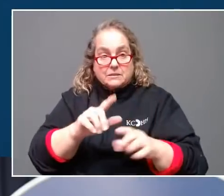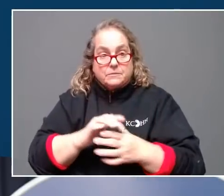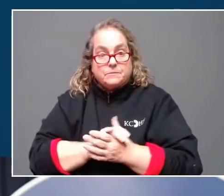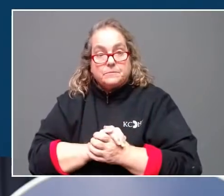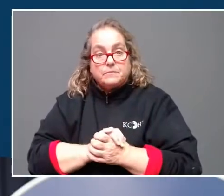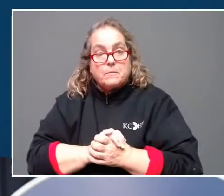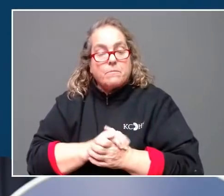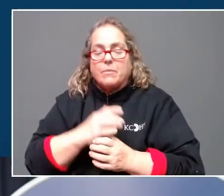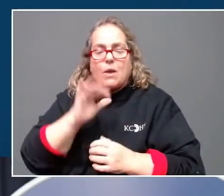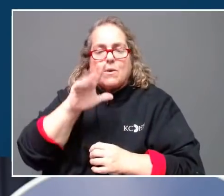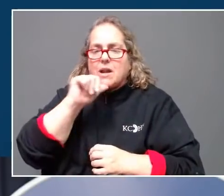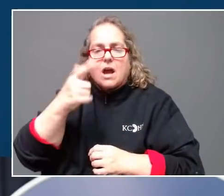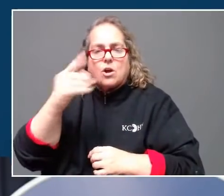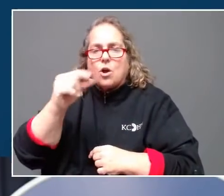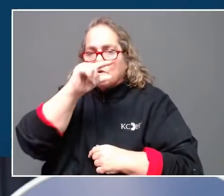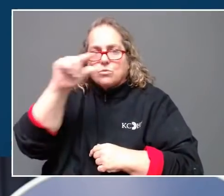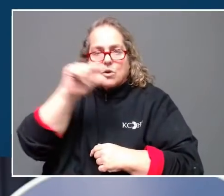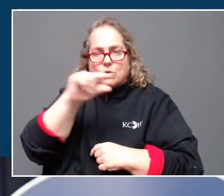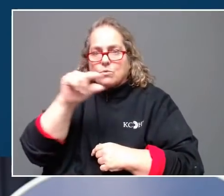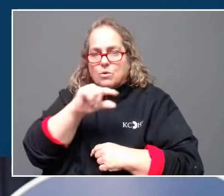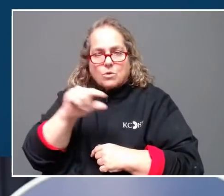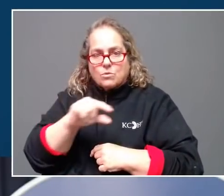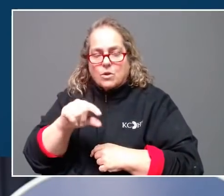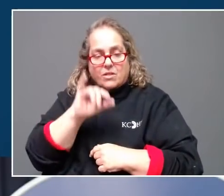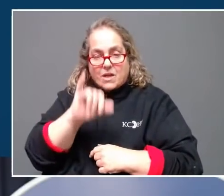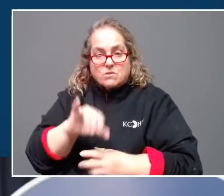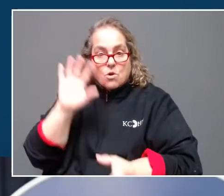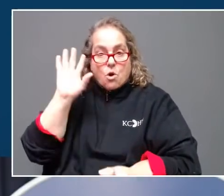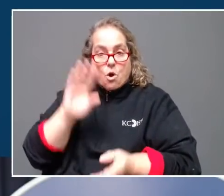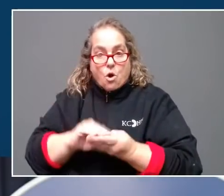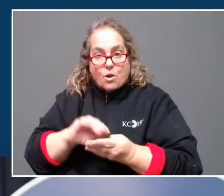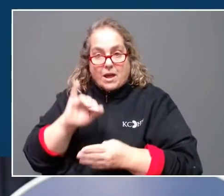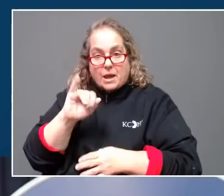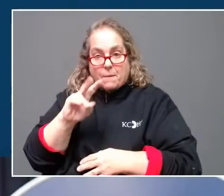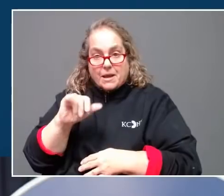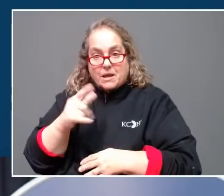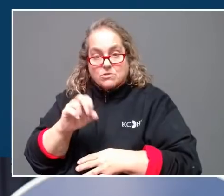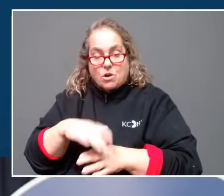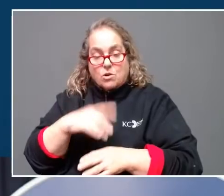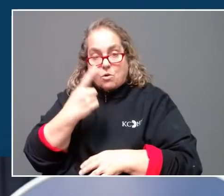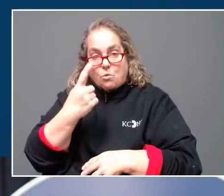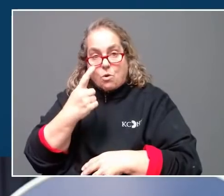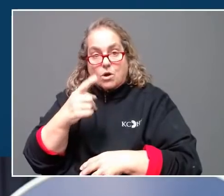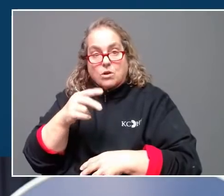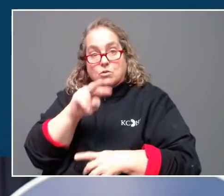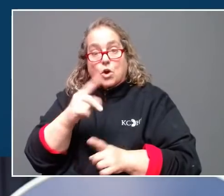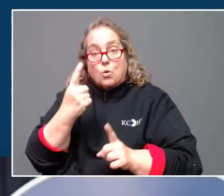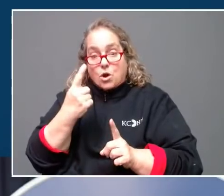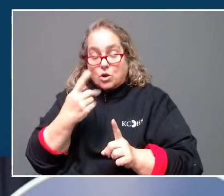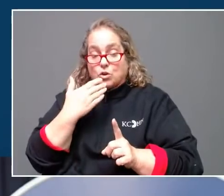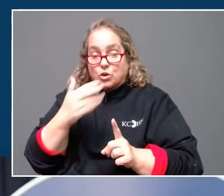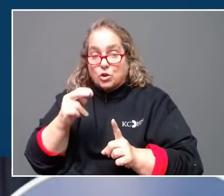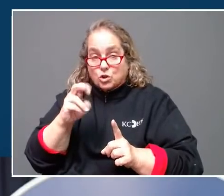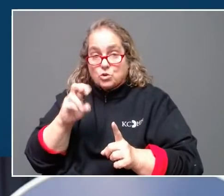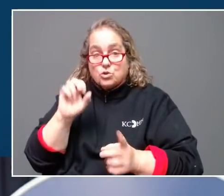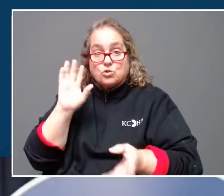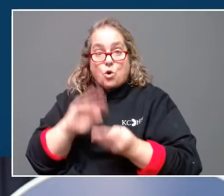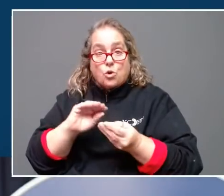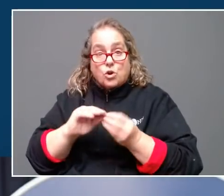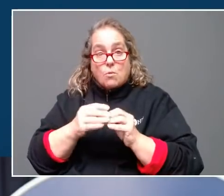row by row on this particular one. This is the whole image on one fell swoop. Some good news, the total number of Kentuckians